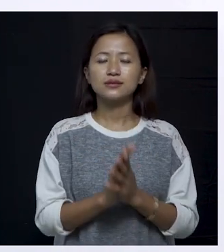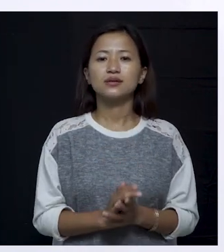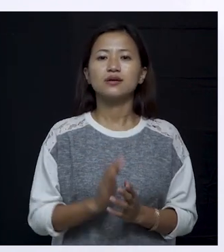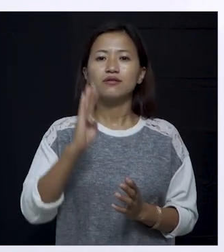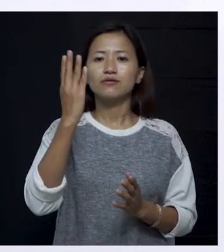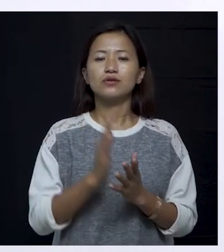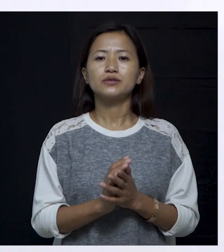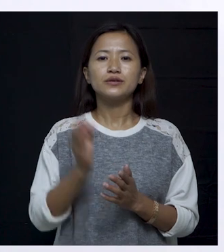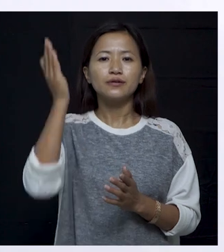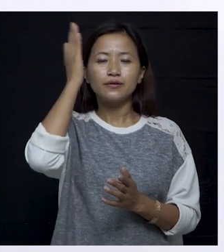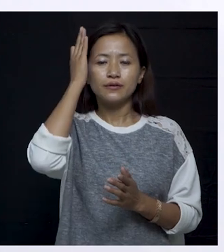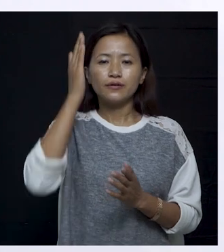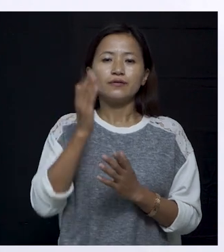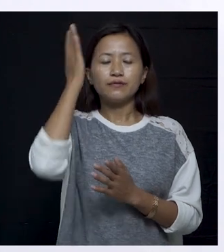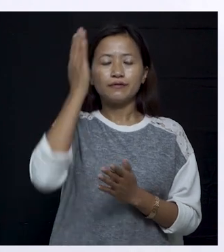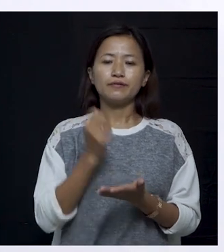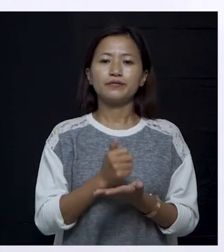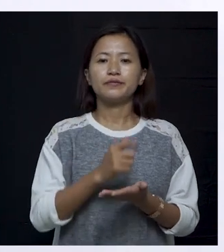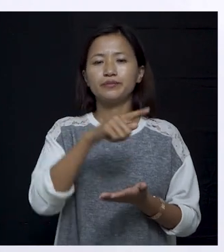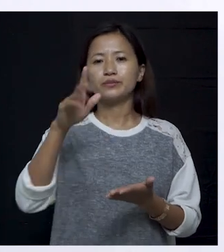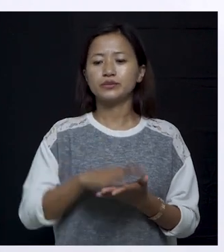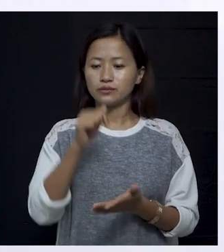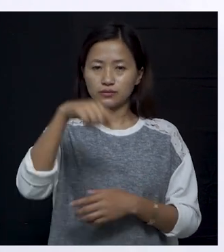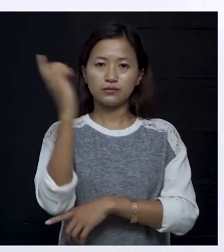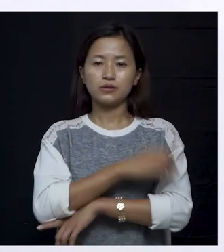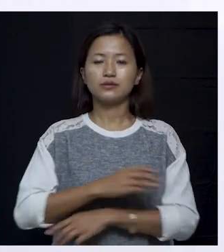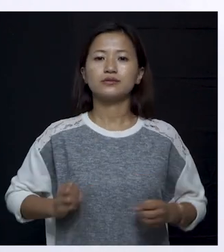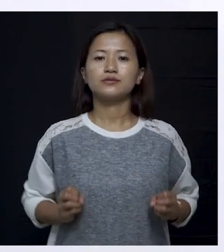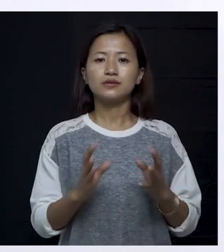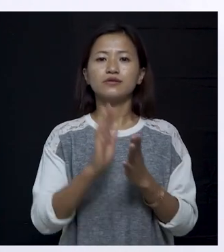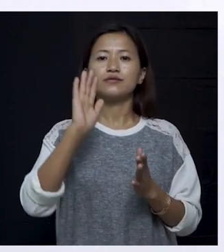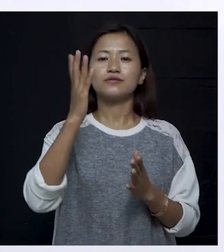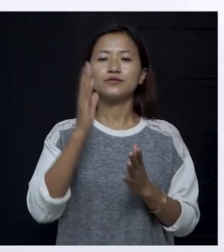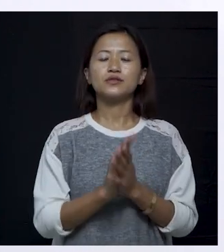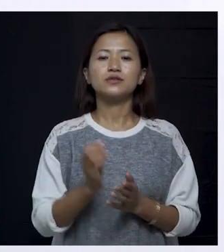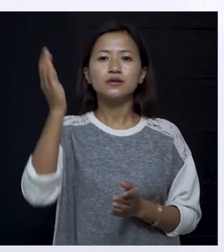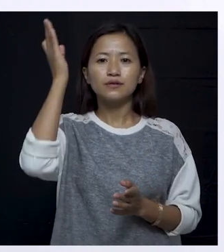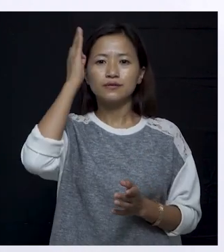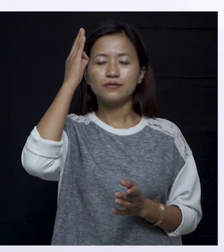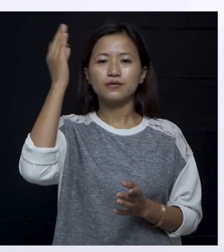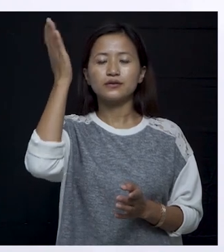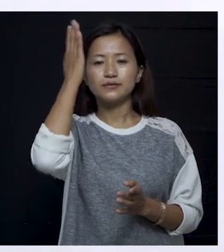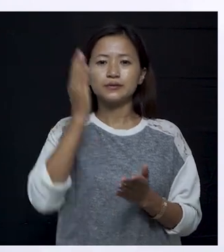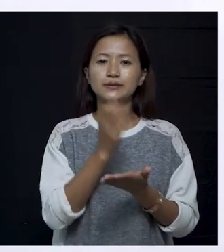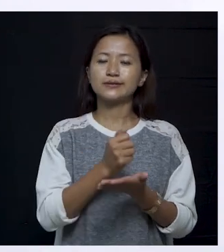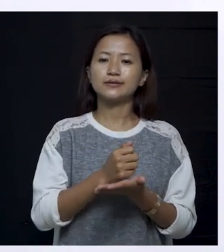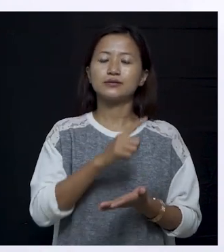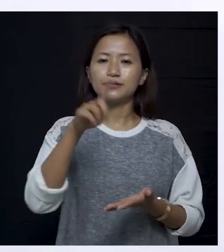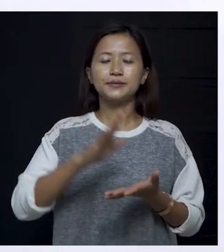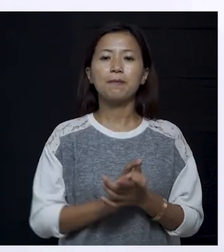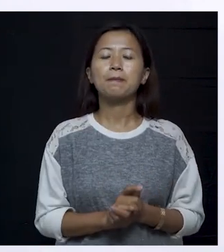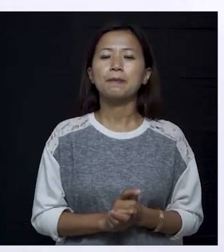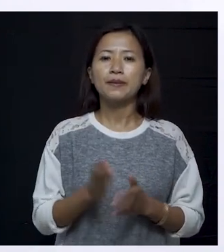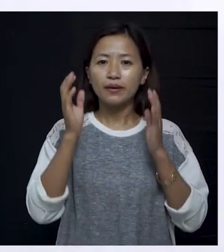fourth fundamental rights, okay? So today, let's start with the fifth fundamental rights because there are seven fundamental rights,